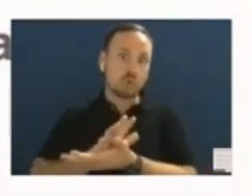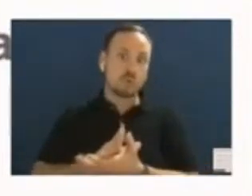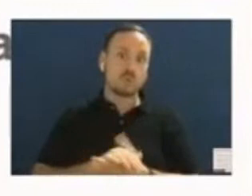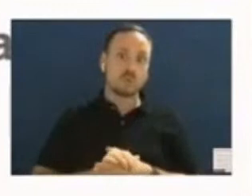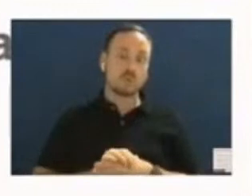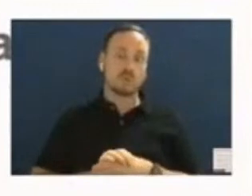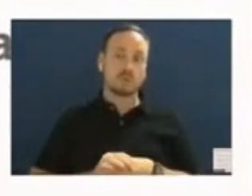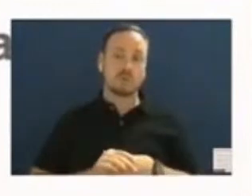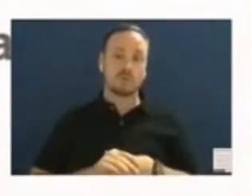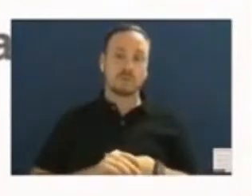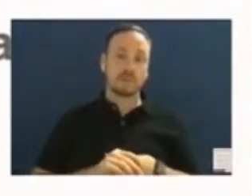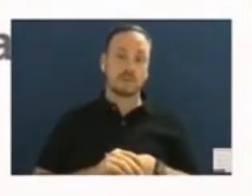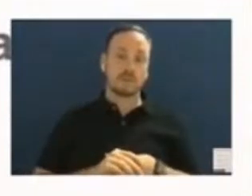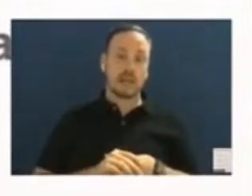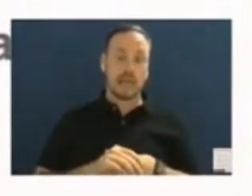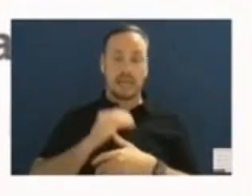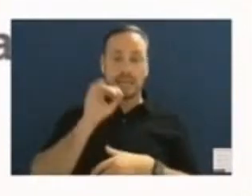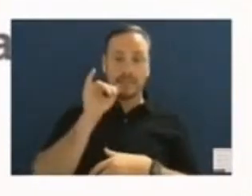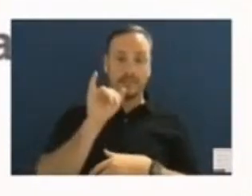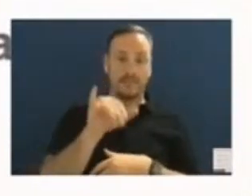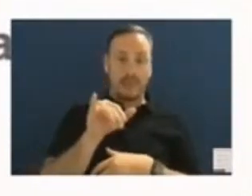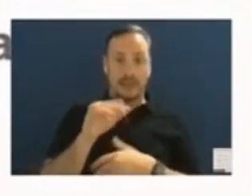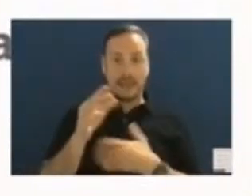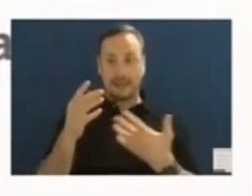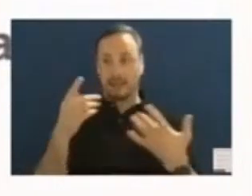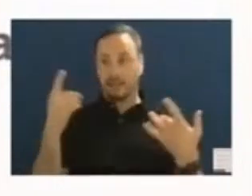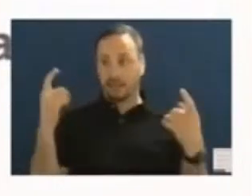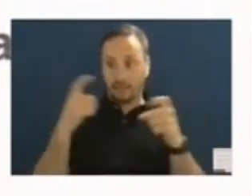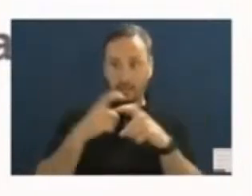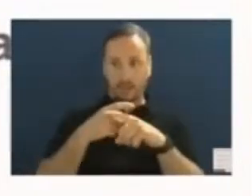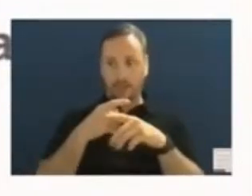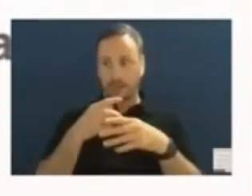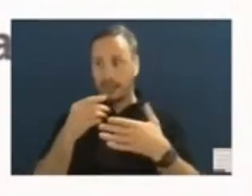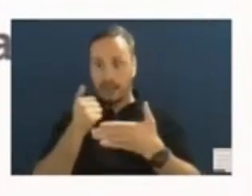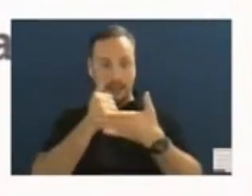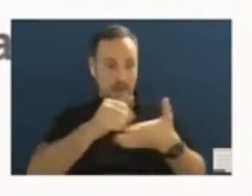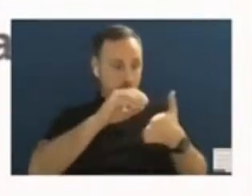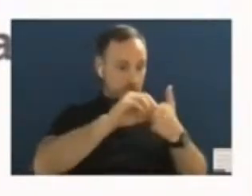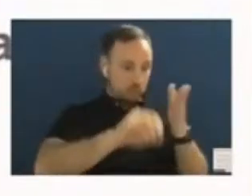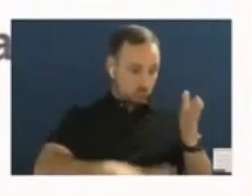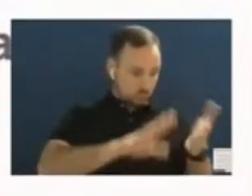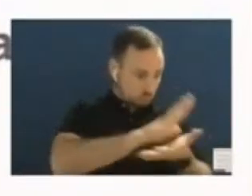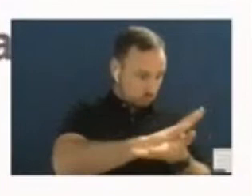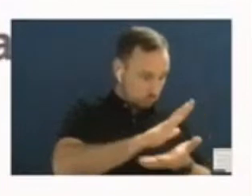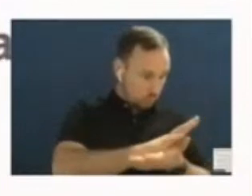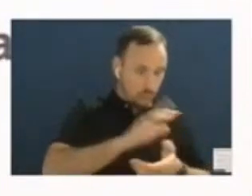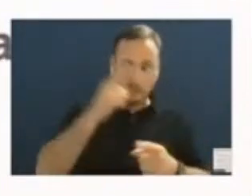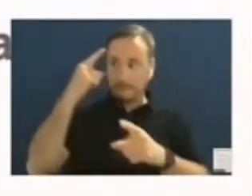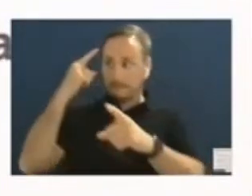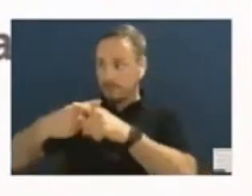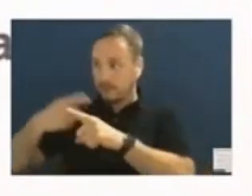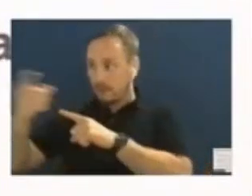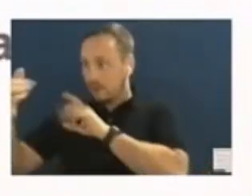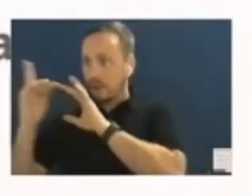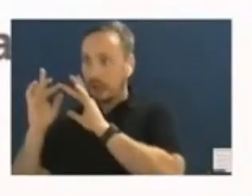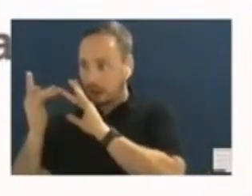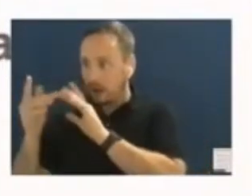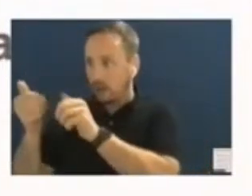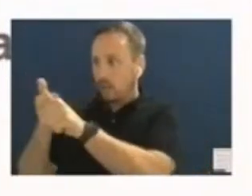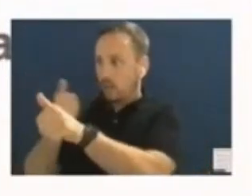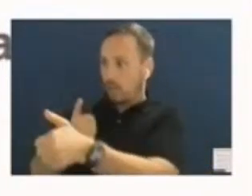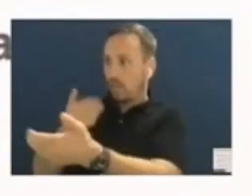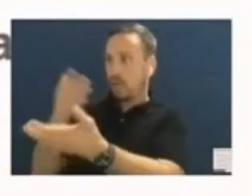academy. That complexity of this scenario will play out differently across all of our schools based upon